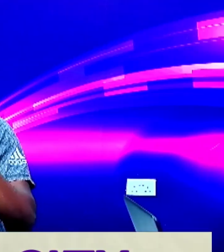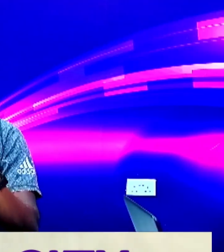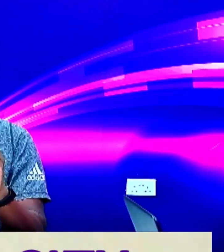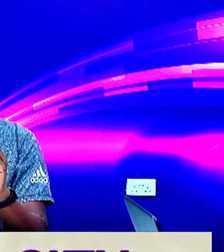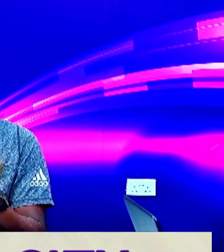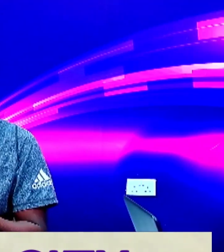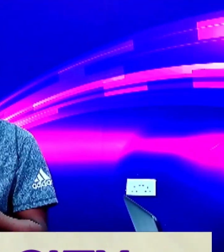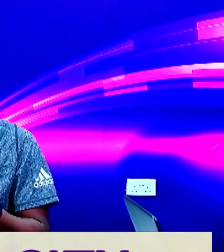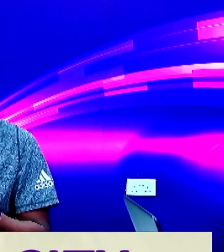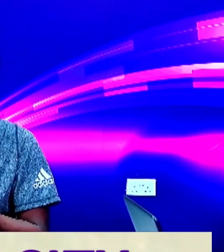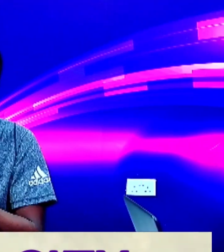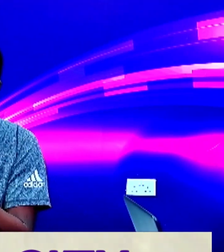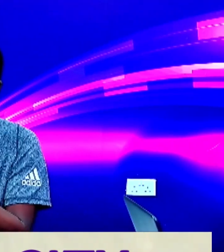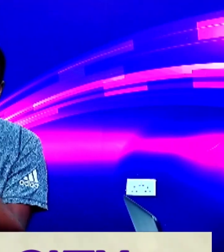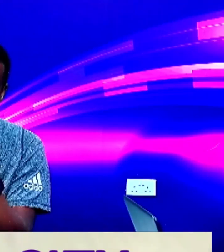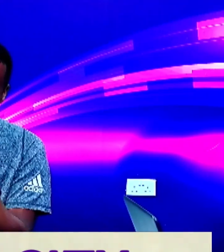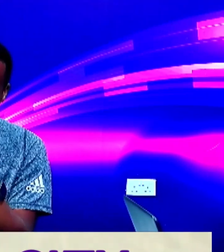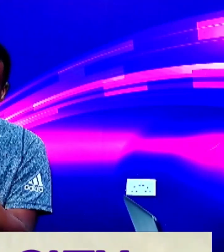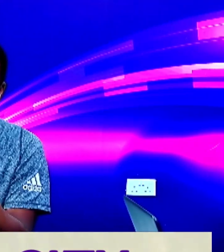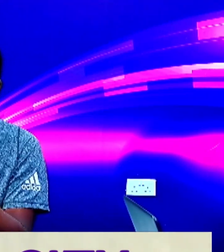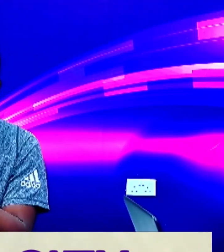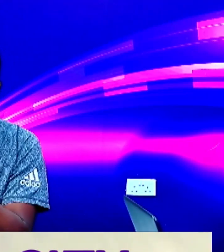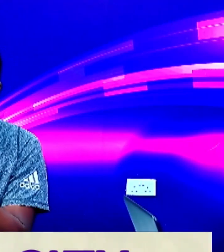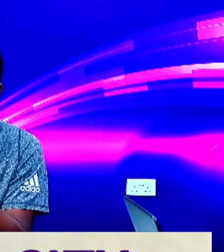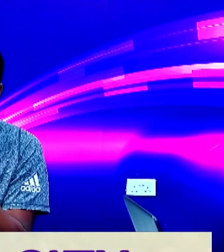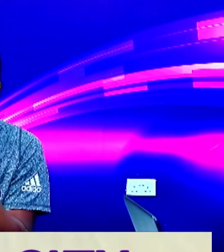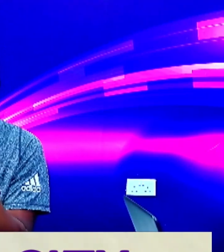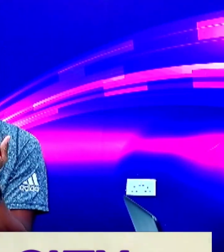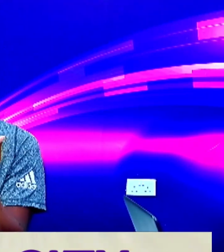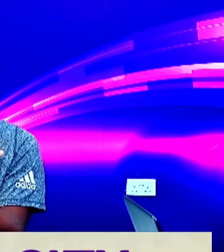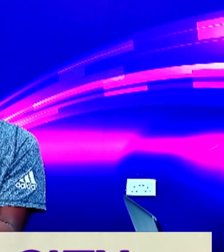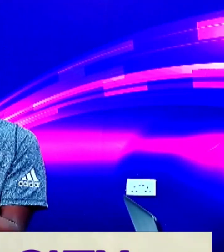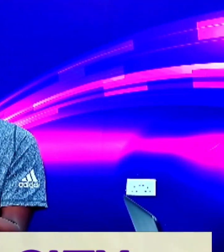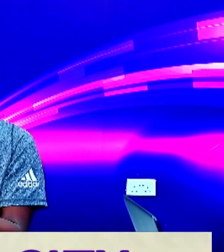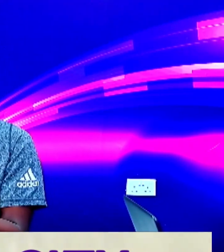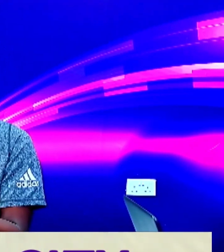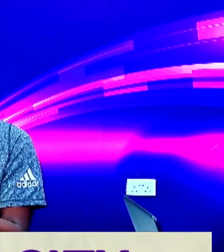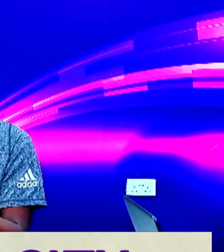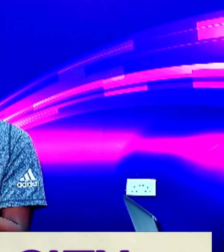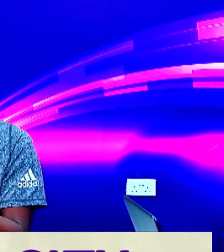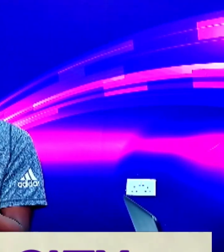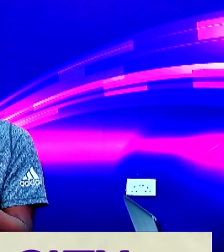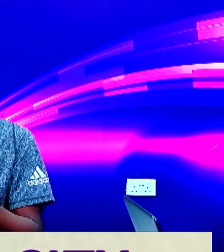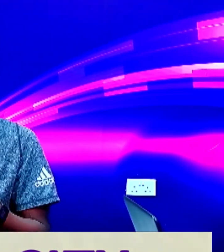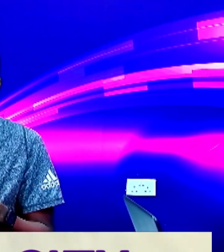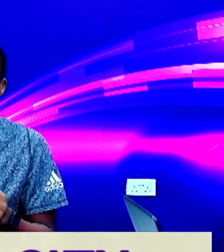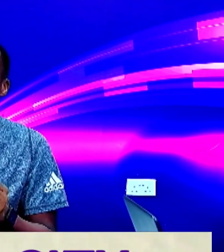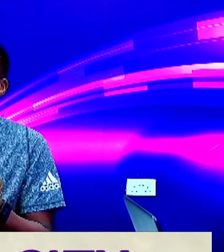It's a 50-50 chance. Liverpool can win next season, but for now,